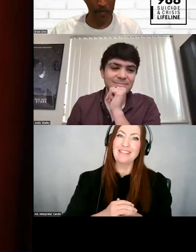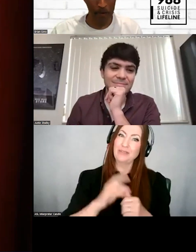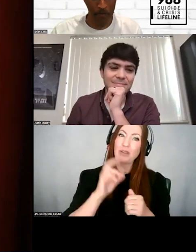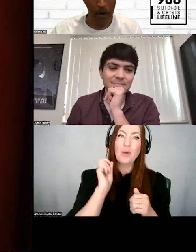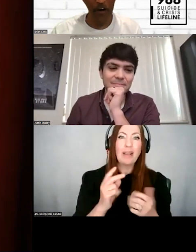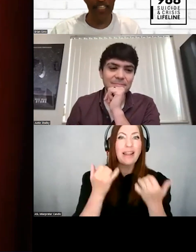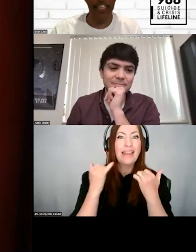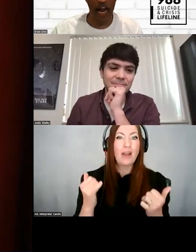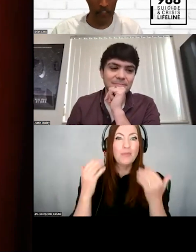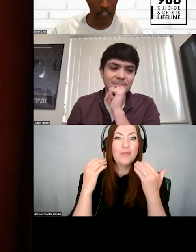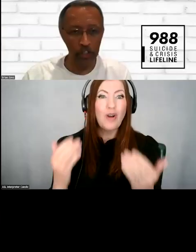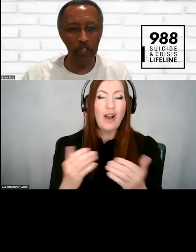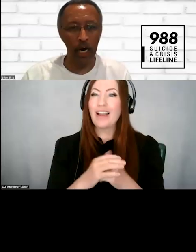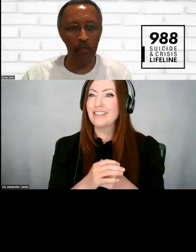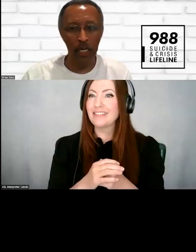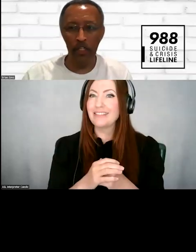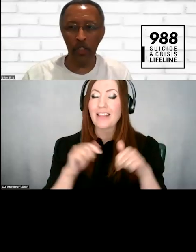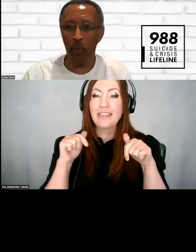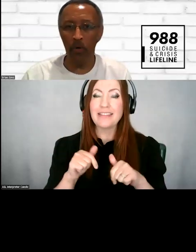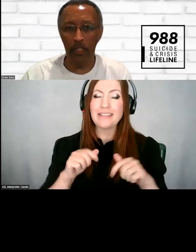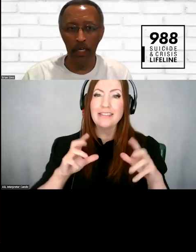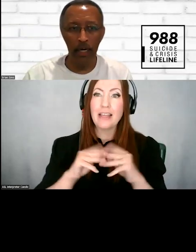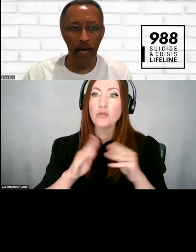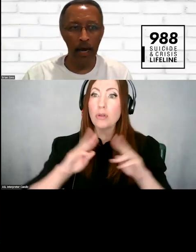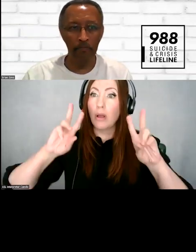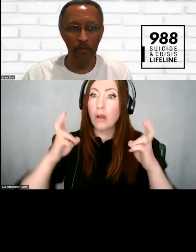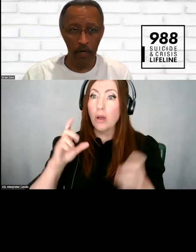And we're going to move on in our session. Here's a quote.